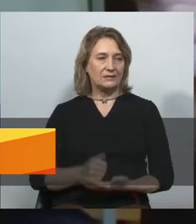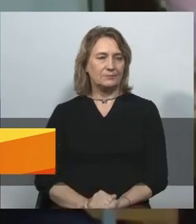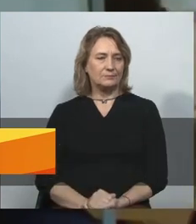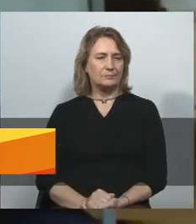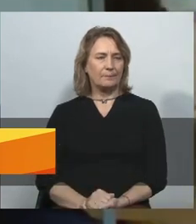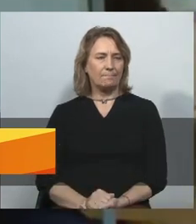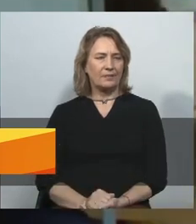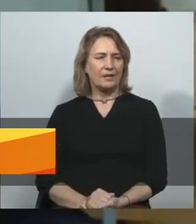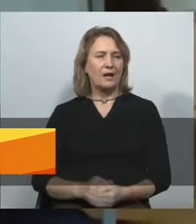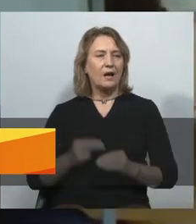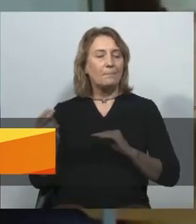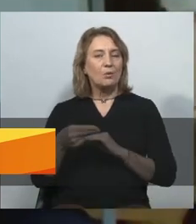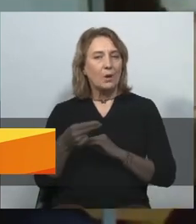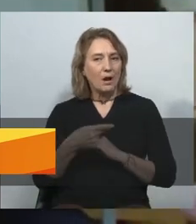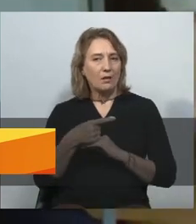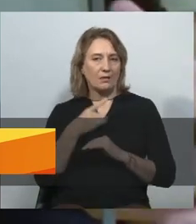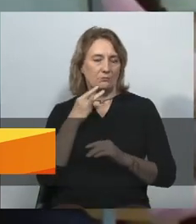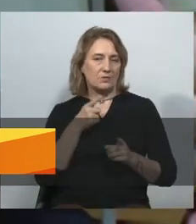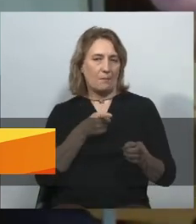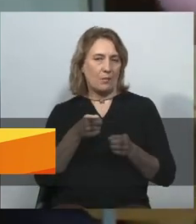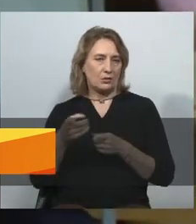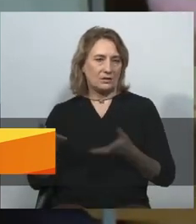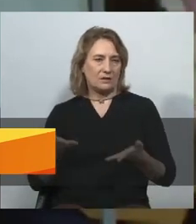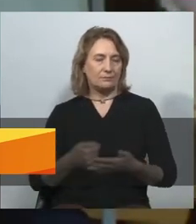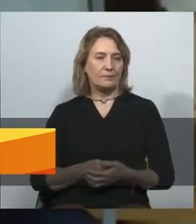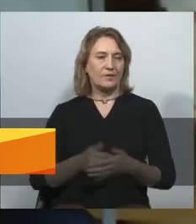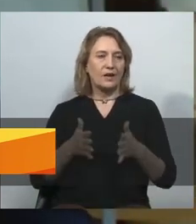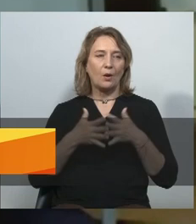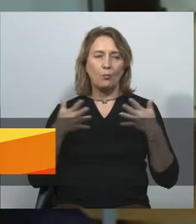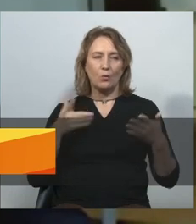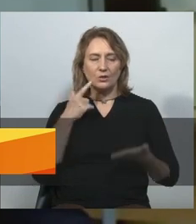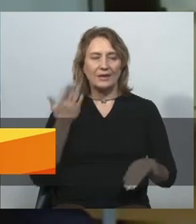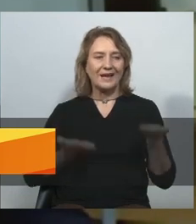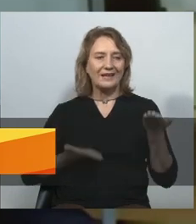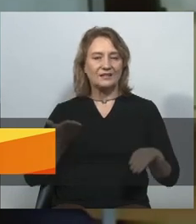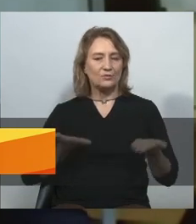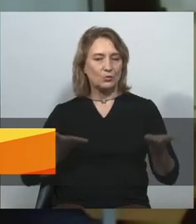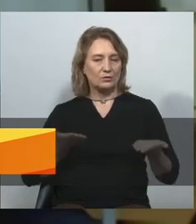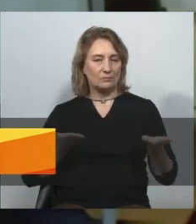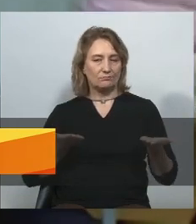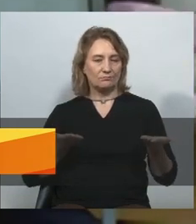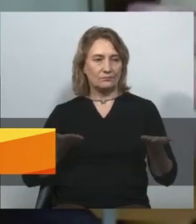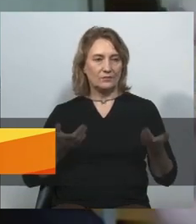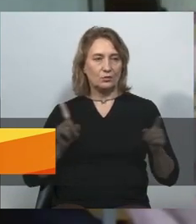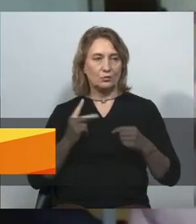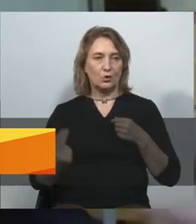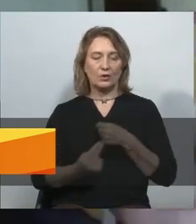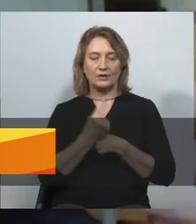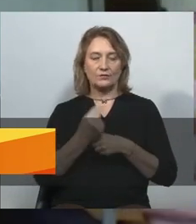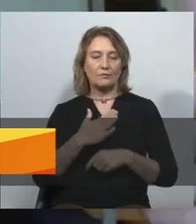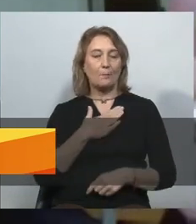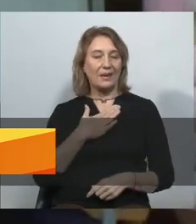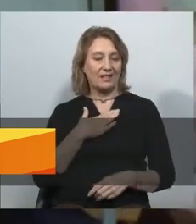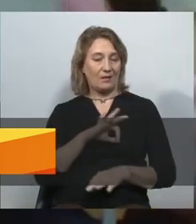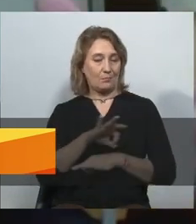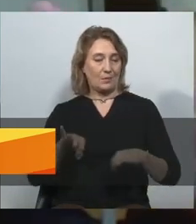it's some propaganda or manipulation. So I orient more on such markers, and